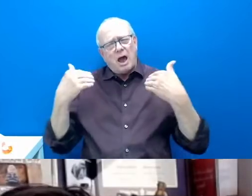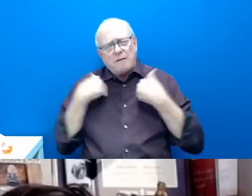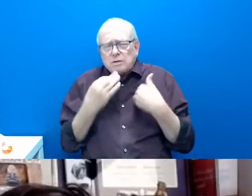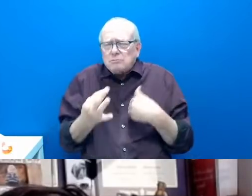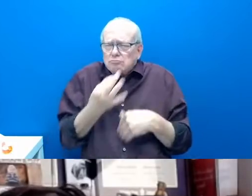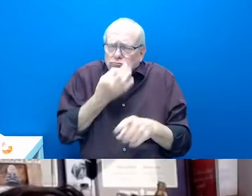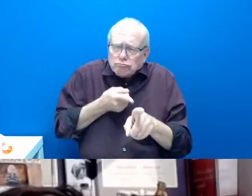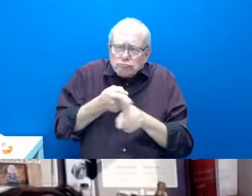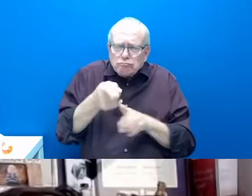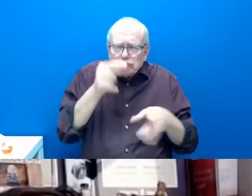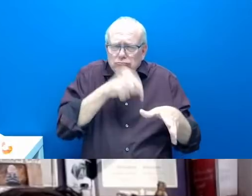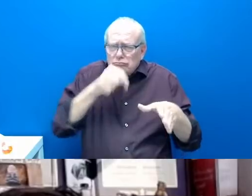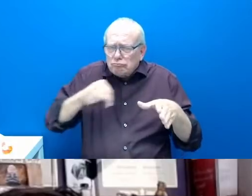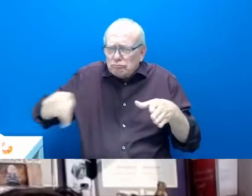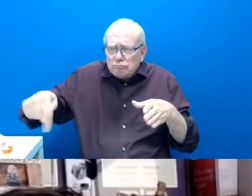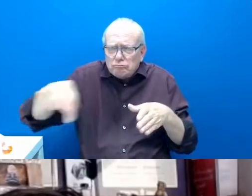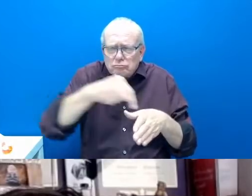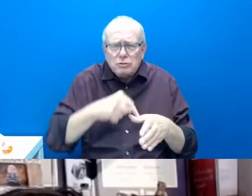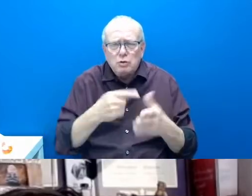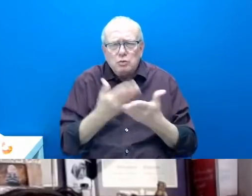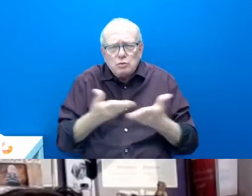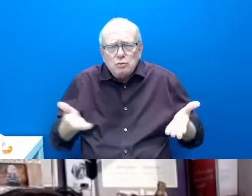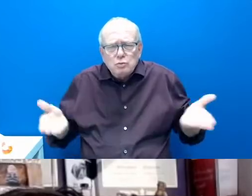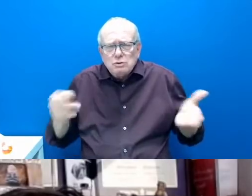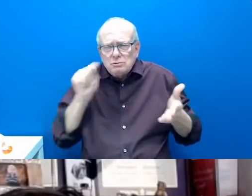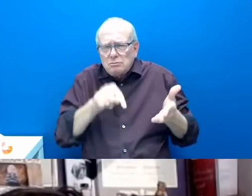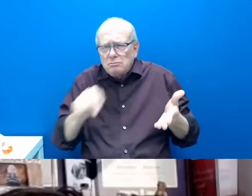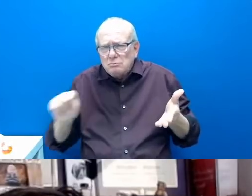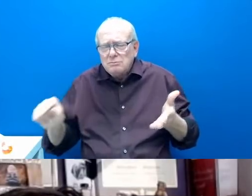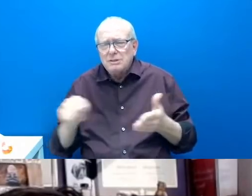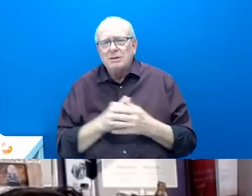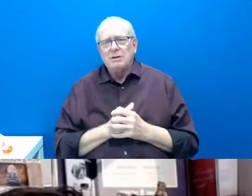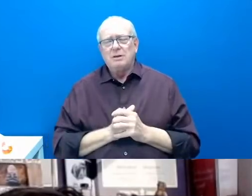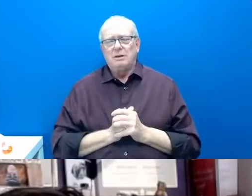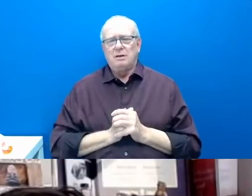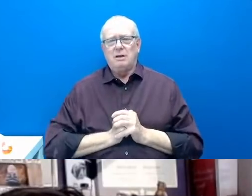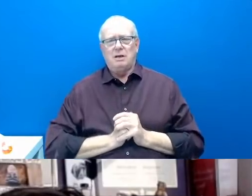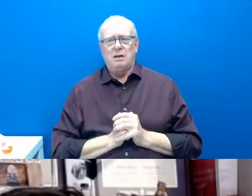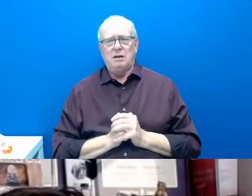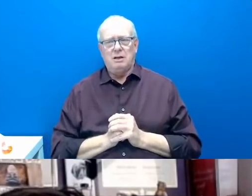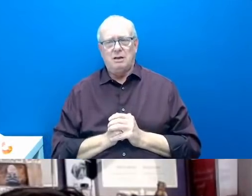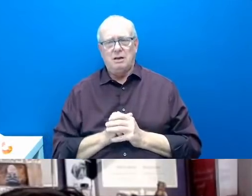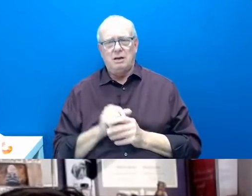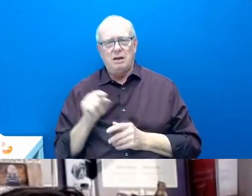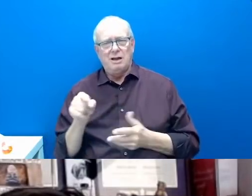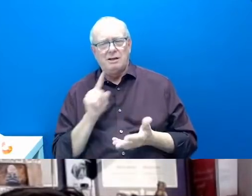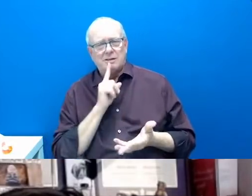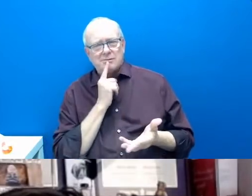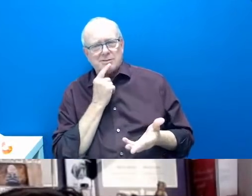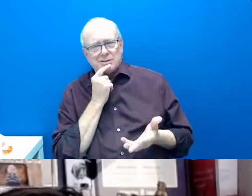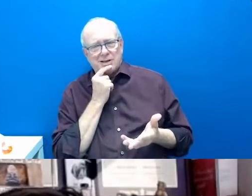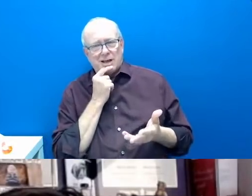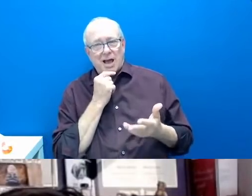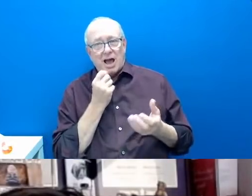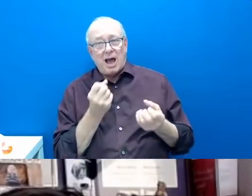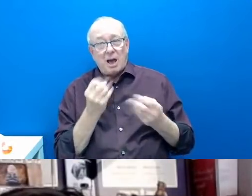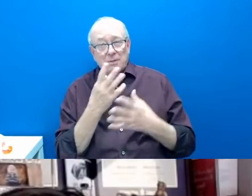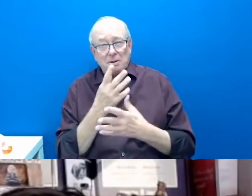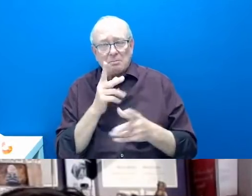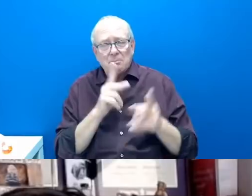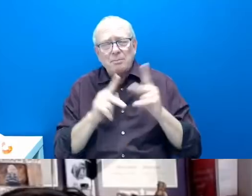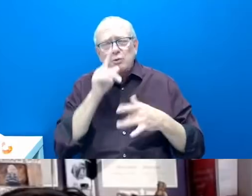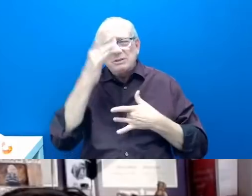of resource does that in of itself? And so I guess, how many patients would it even be possible